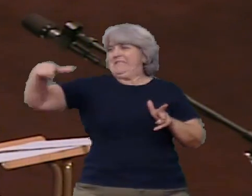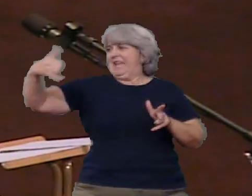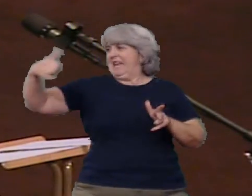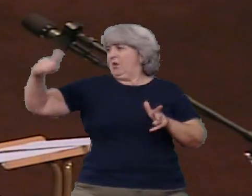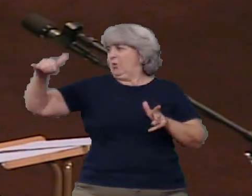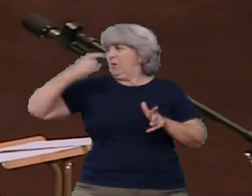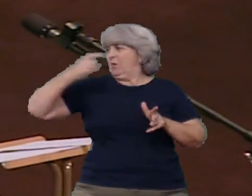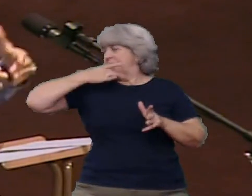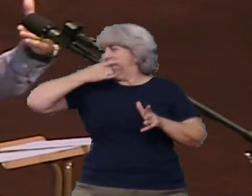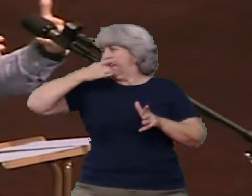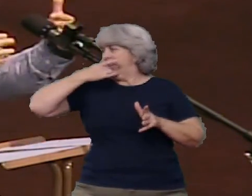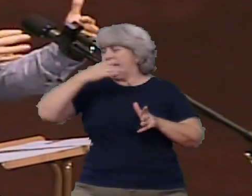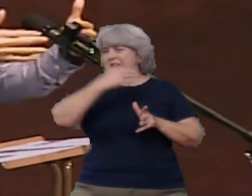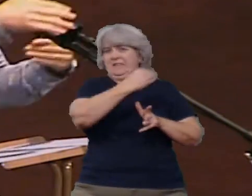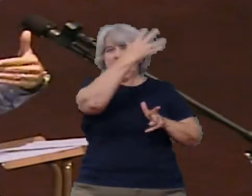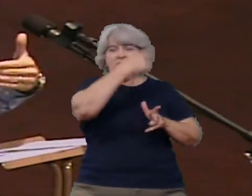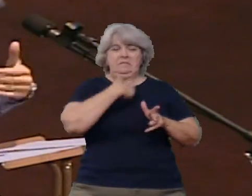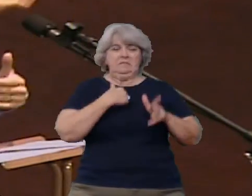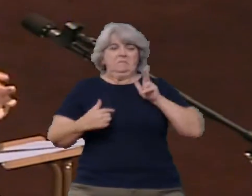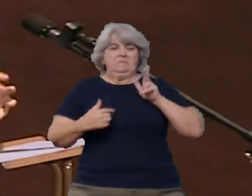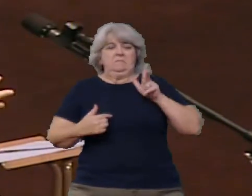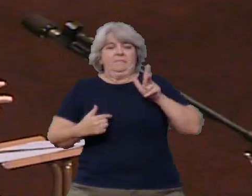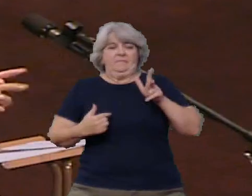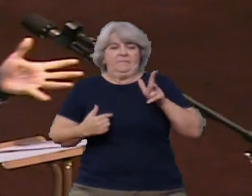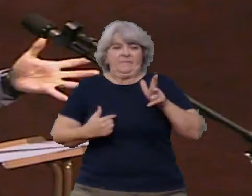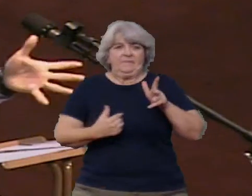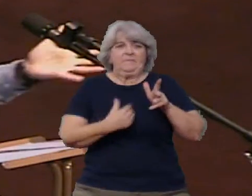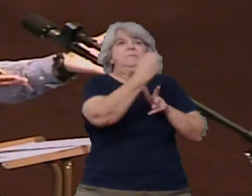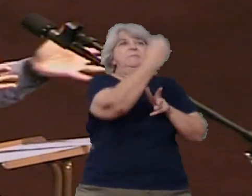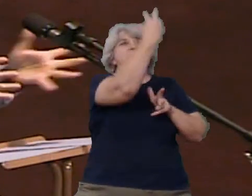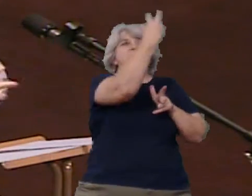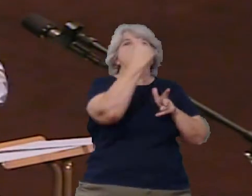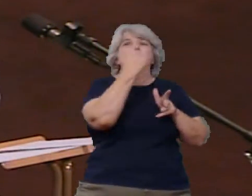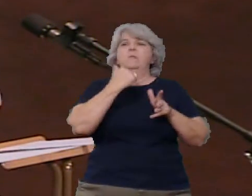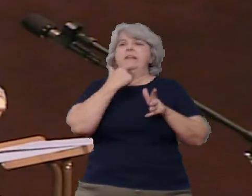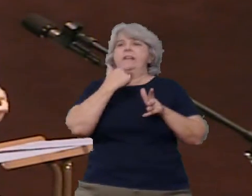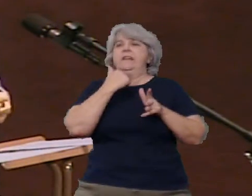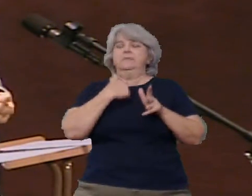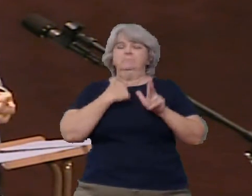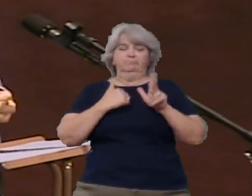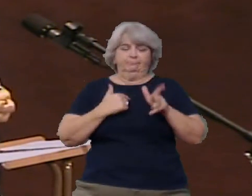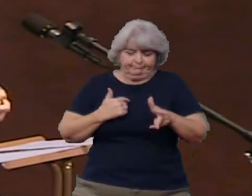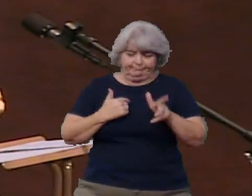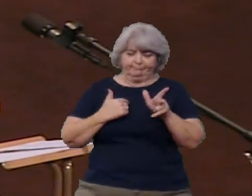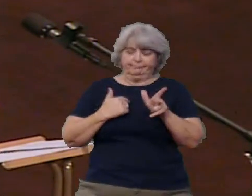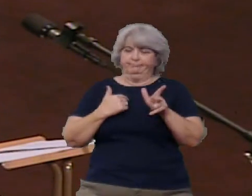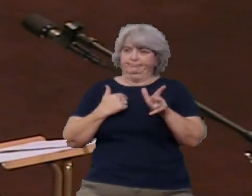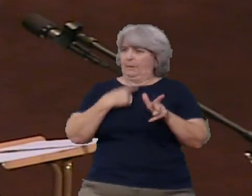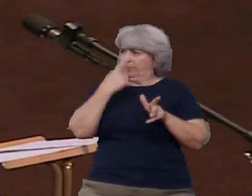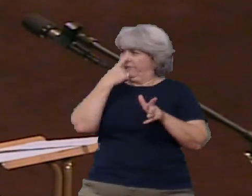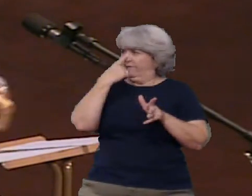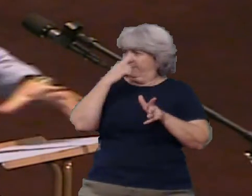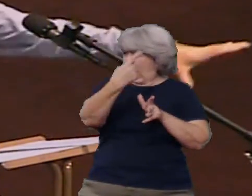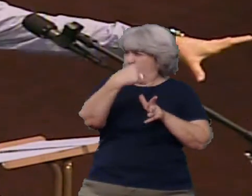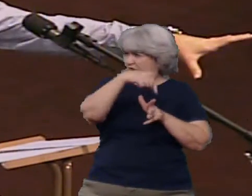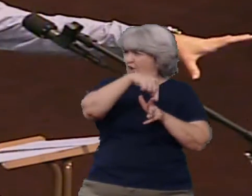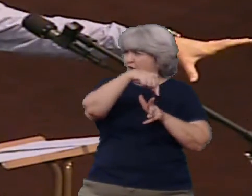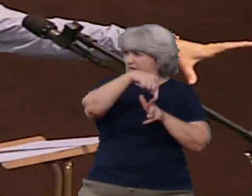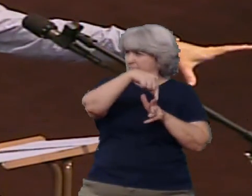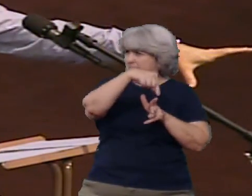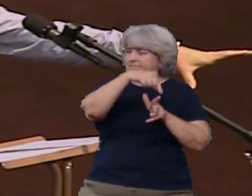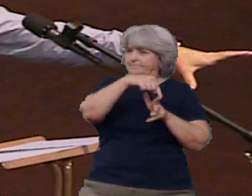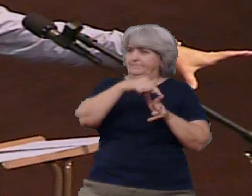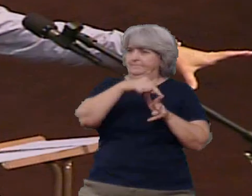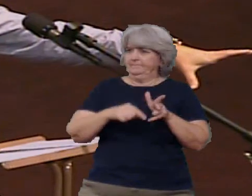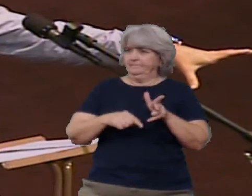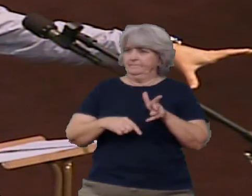lane. And as I approach the line there, of course, it turns red. So I'm the first car there at the intersection in that left turn lane. And there is a young lady to